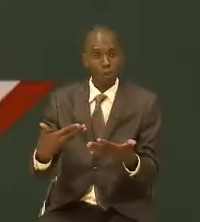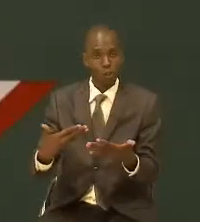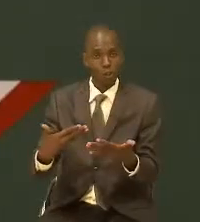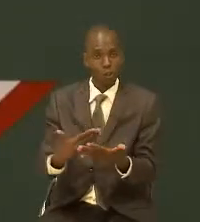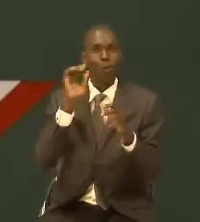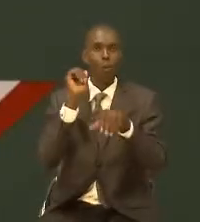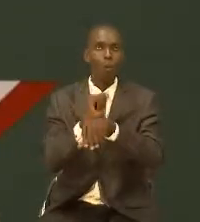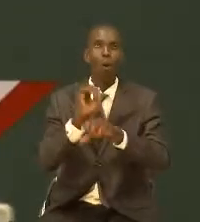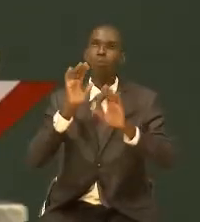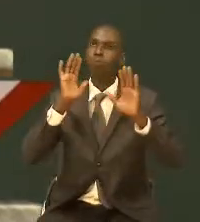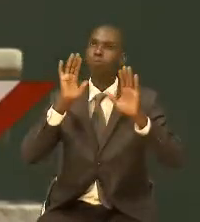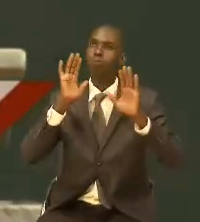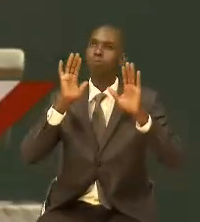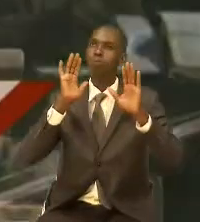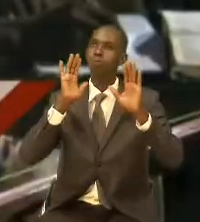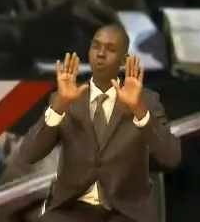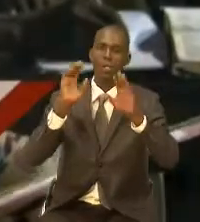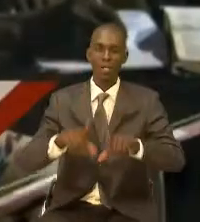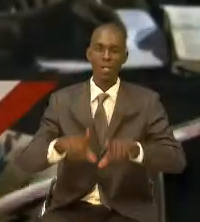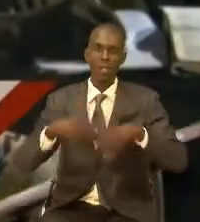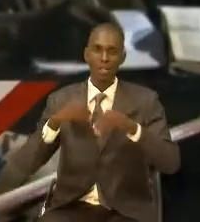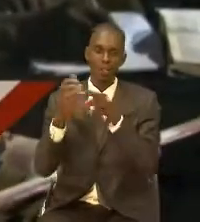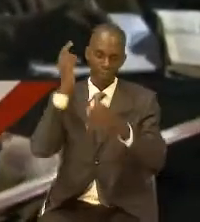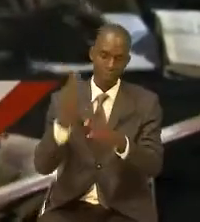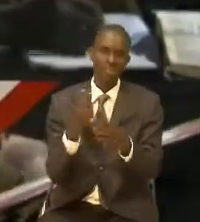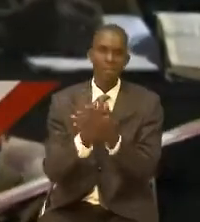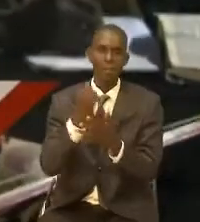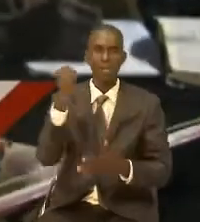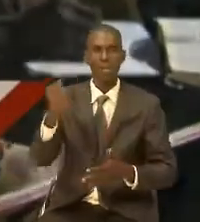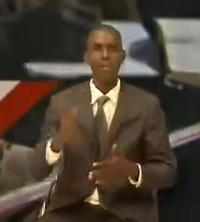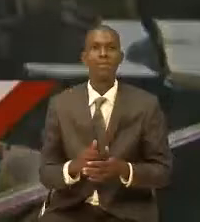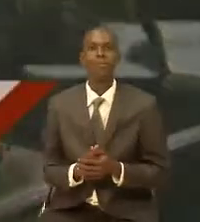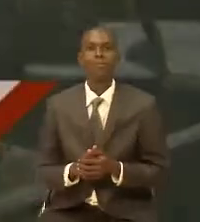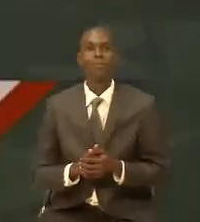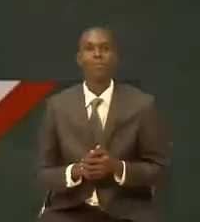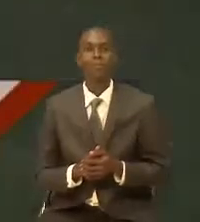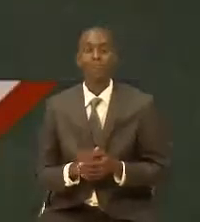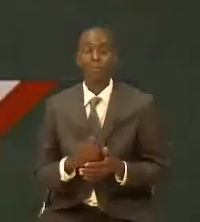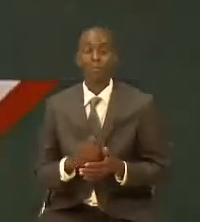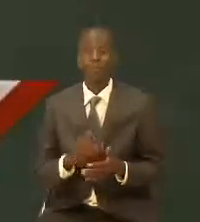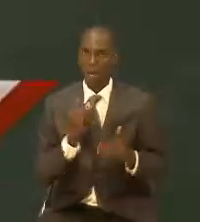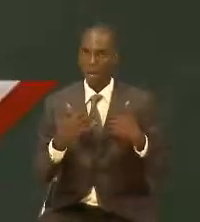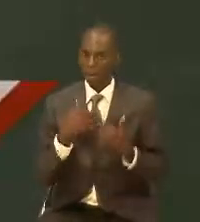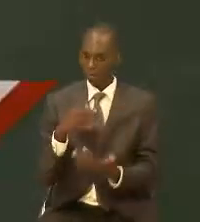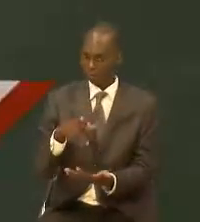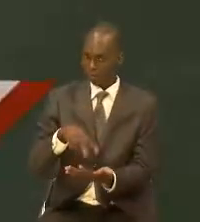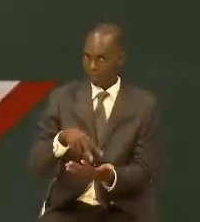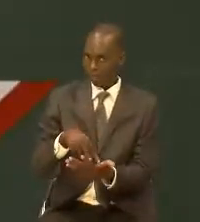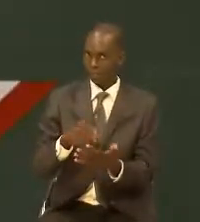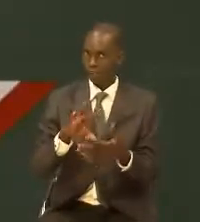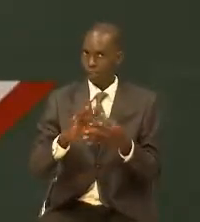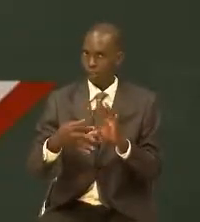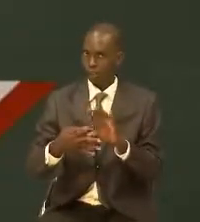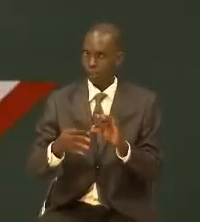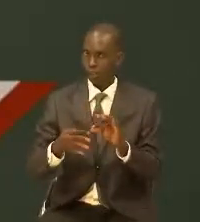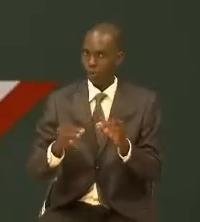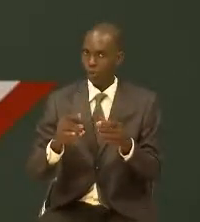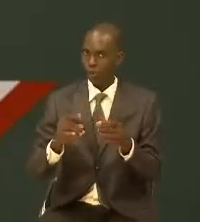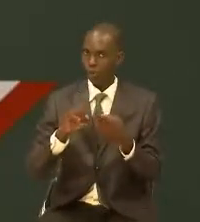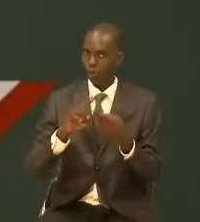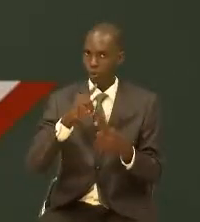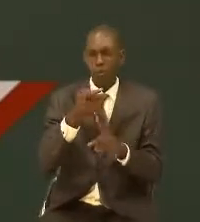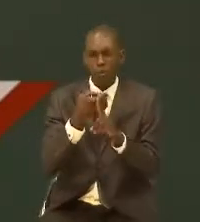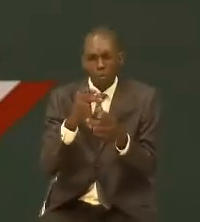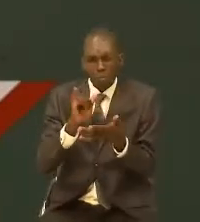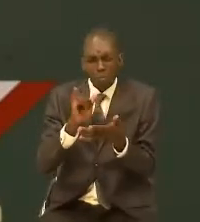tonight in jesus name i break the story to you as you look at the story what do you find number